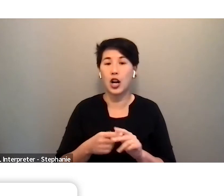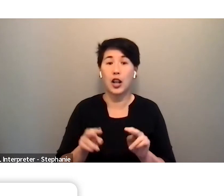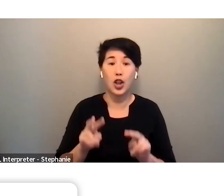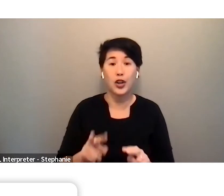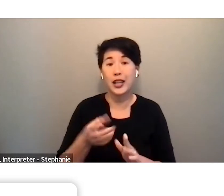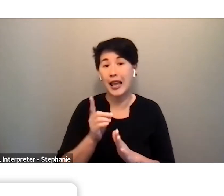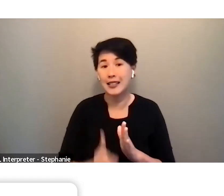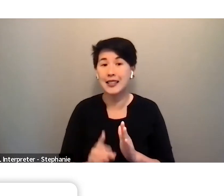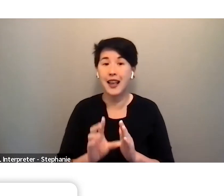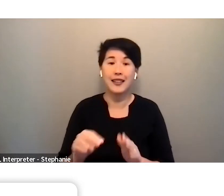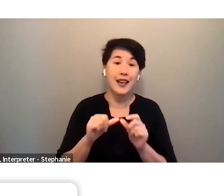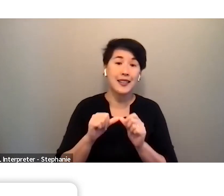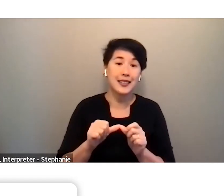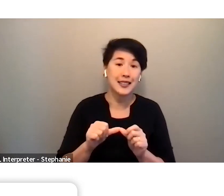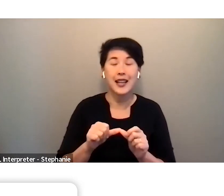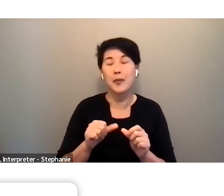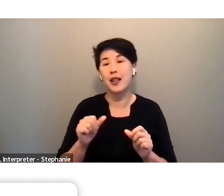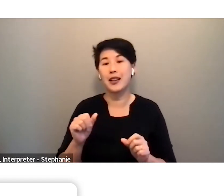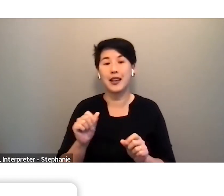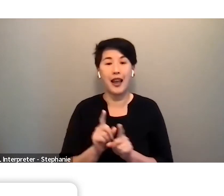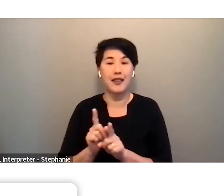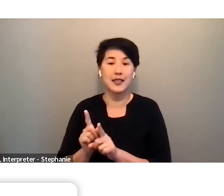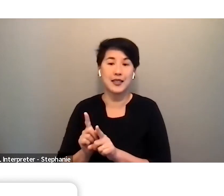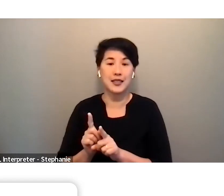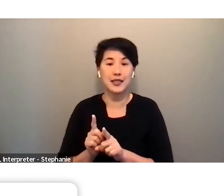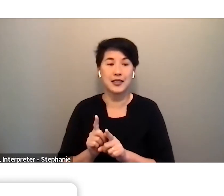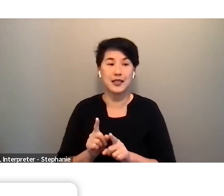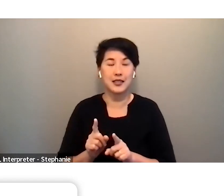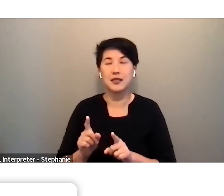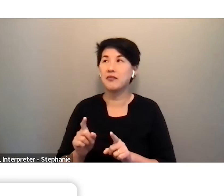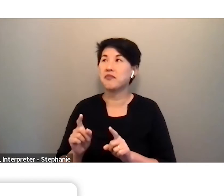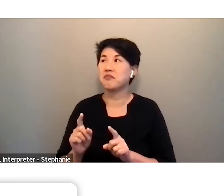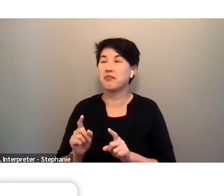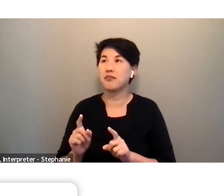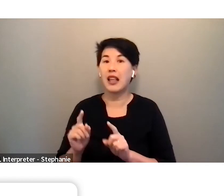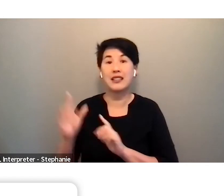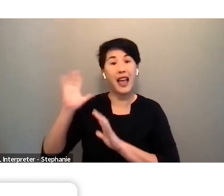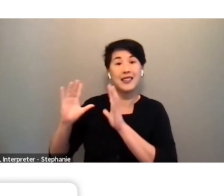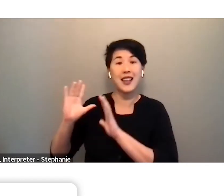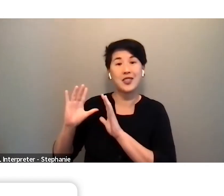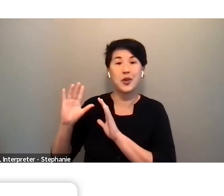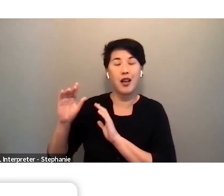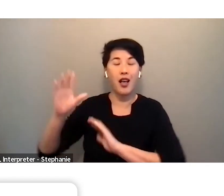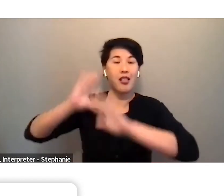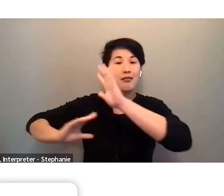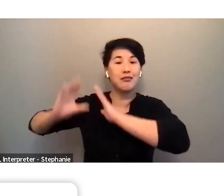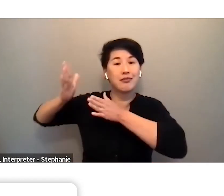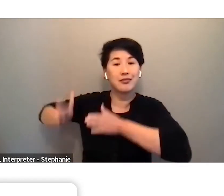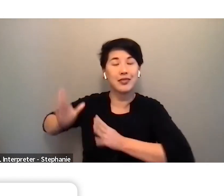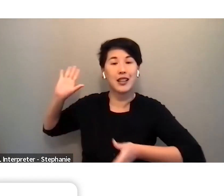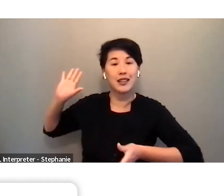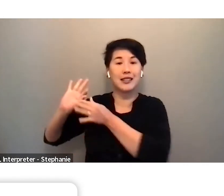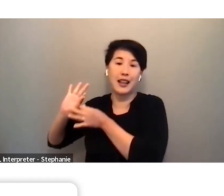design and sustainability as an ancestral connection and preservation? I